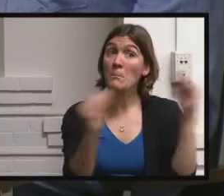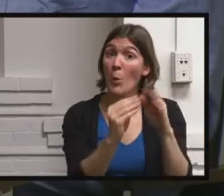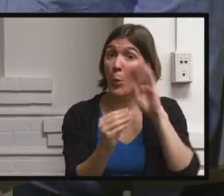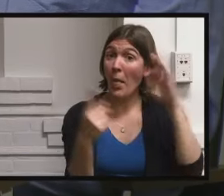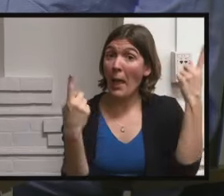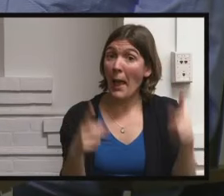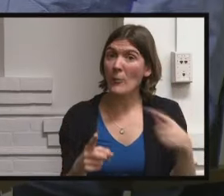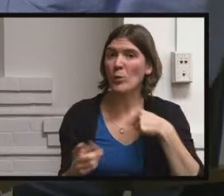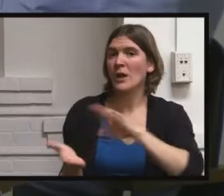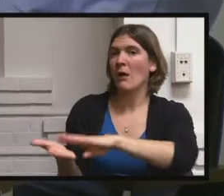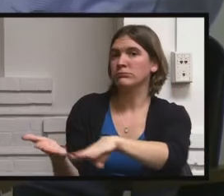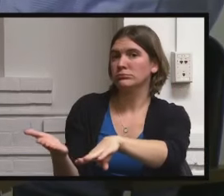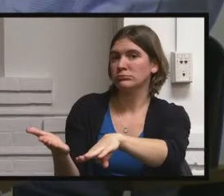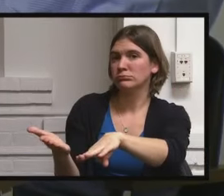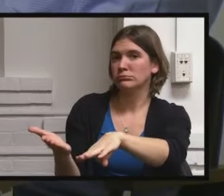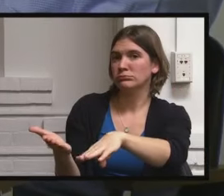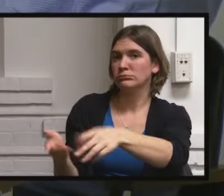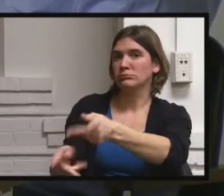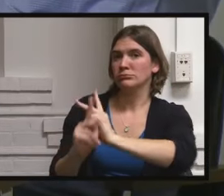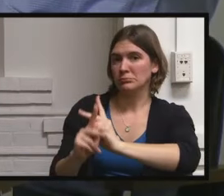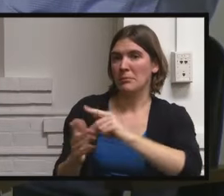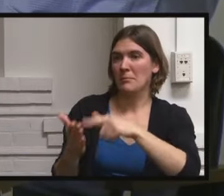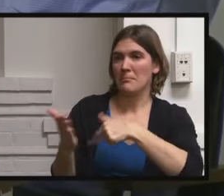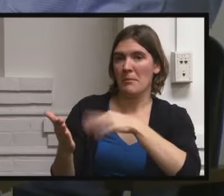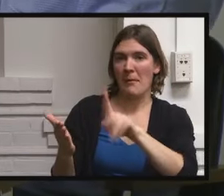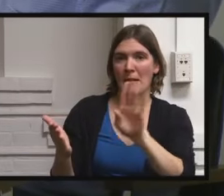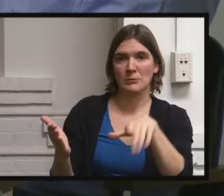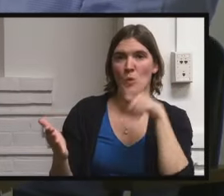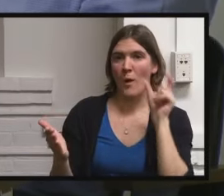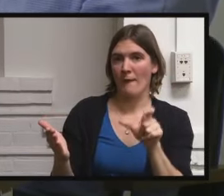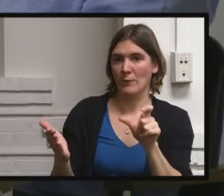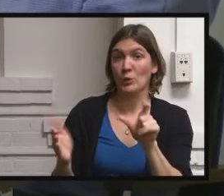loan forgiveness with the option for